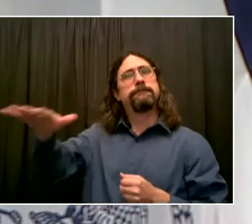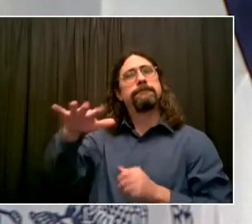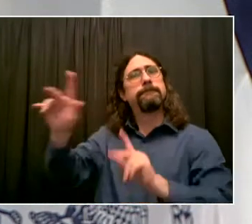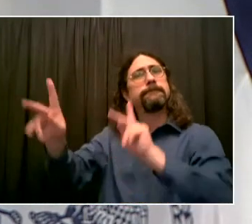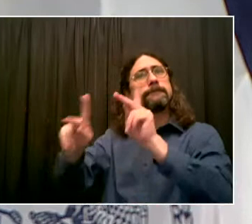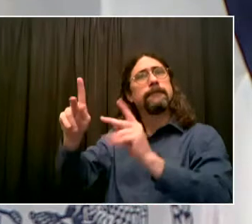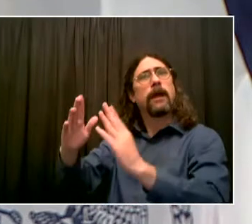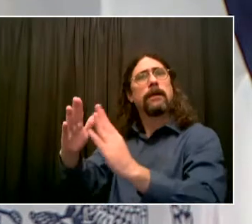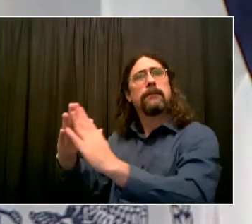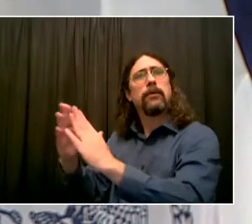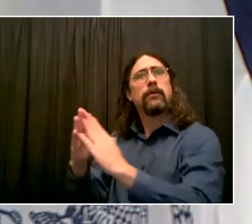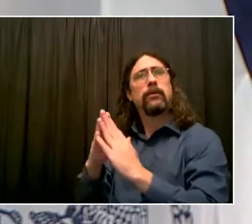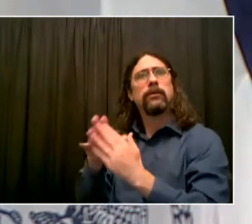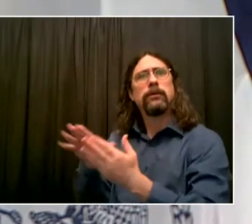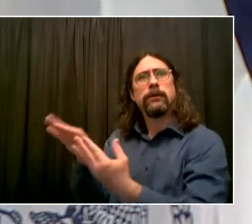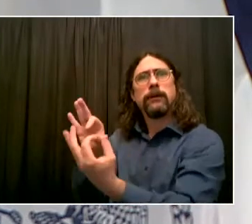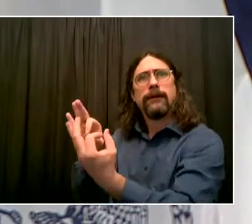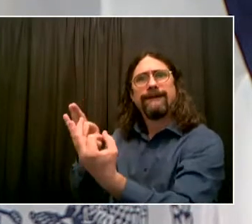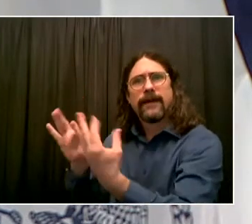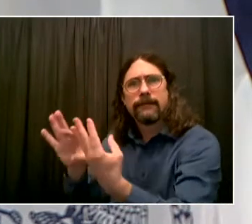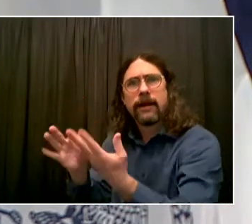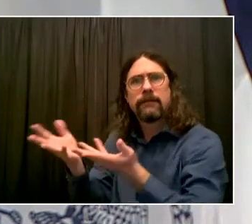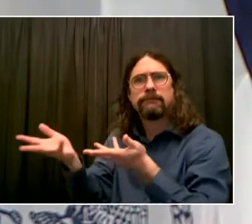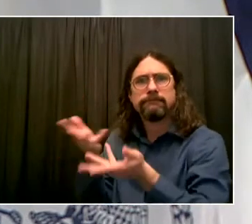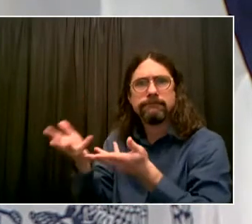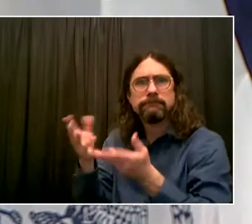approval? And this is not just something where